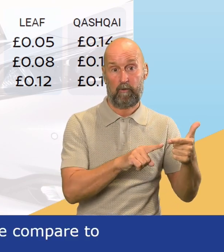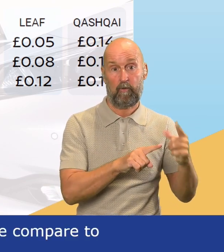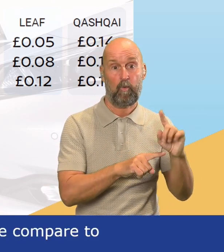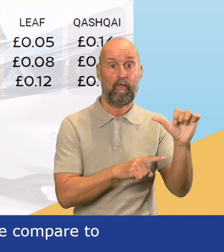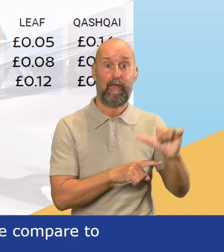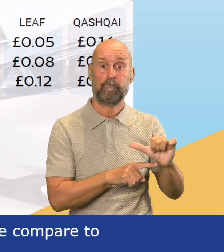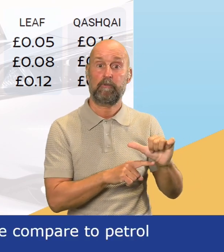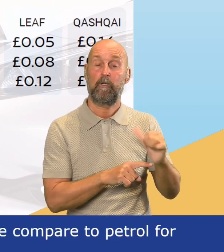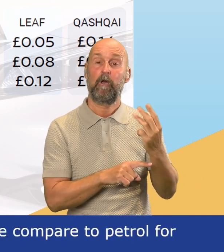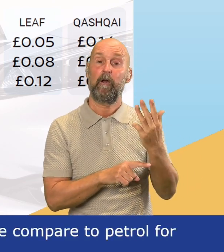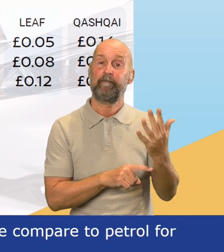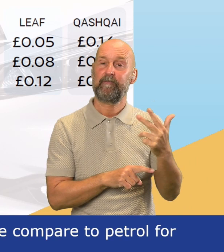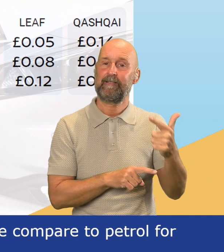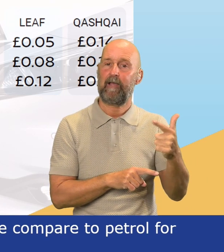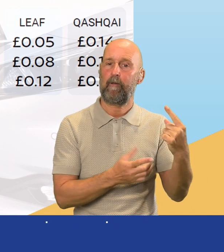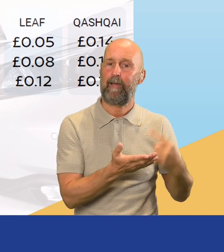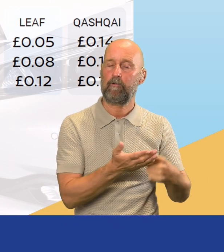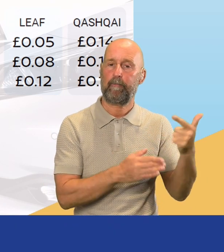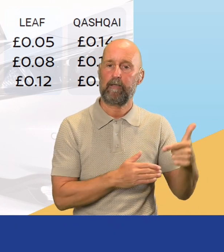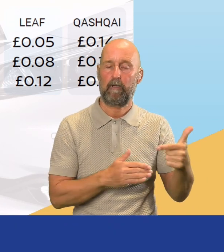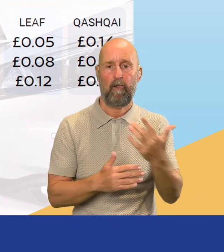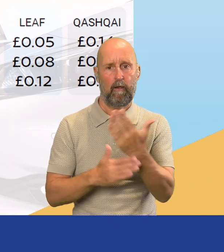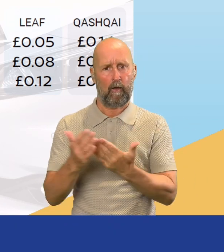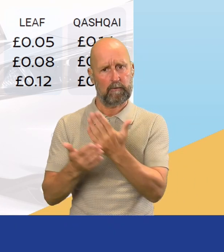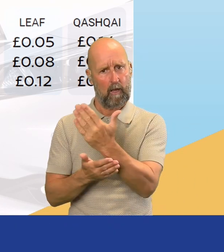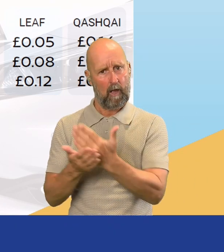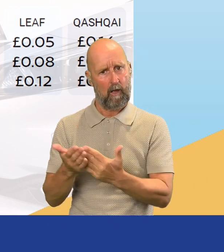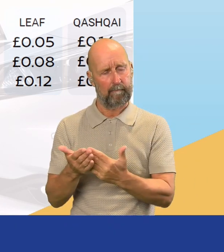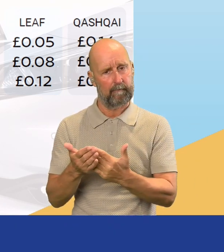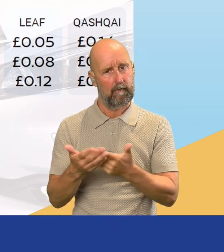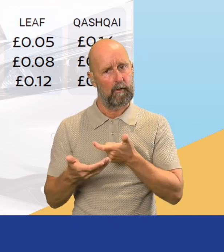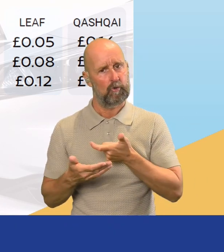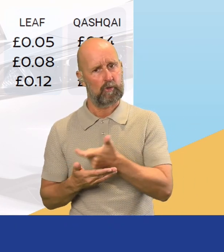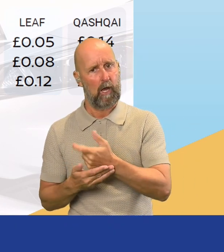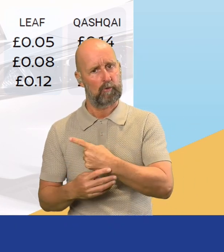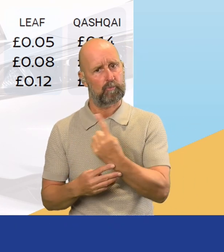£1,357. So actually, it's less than half the cost if it's being charged in that way.